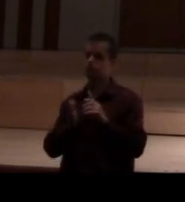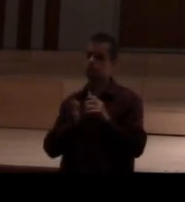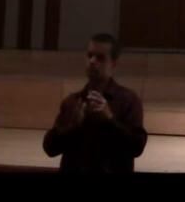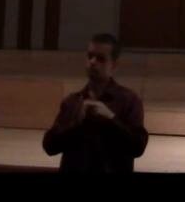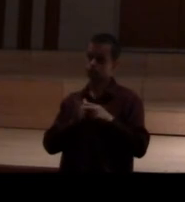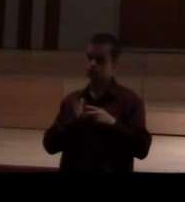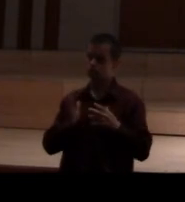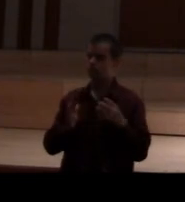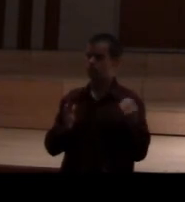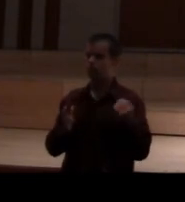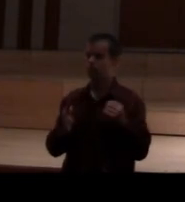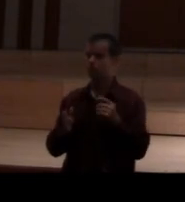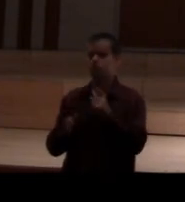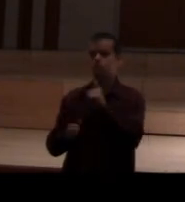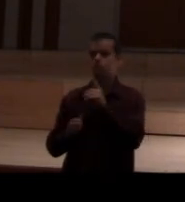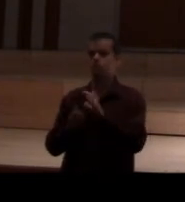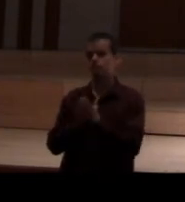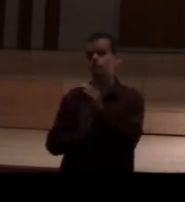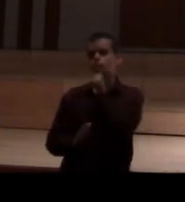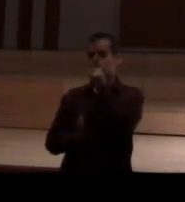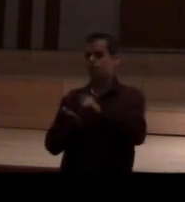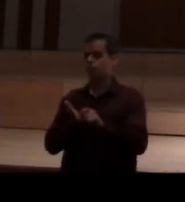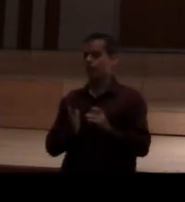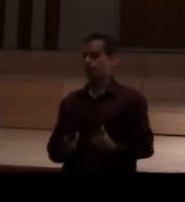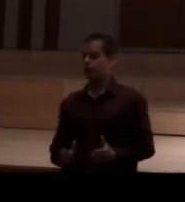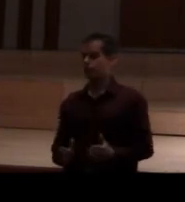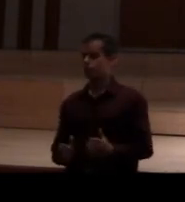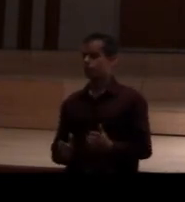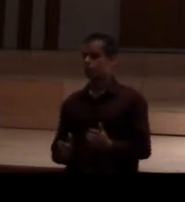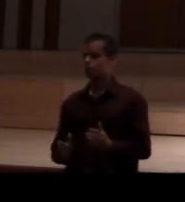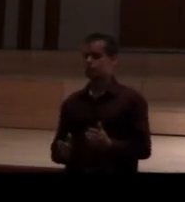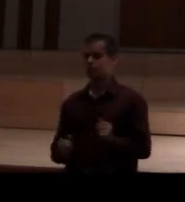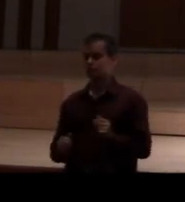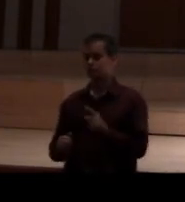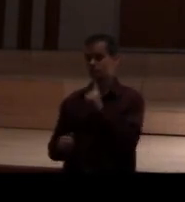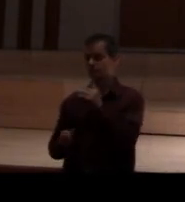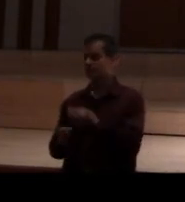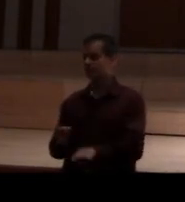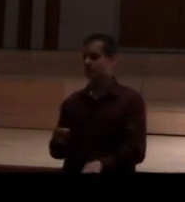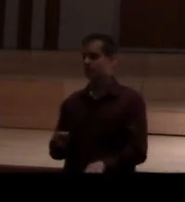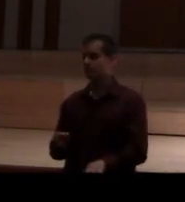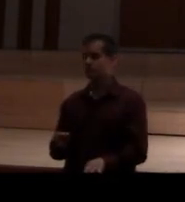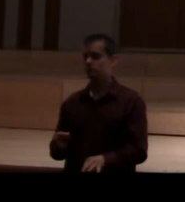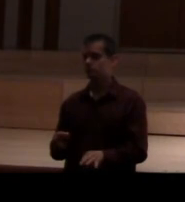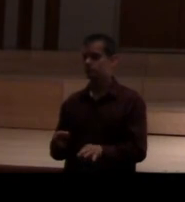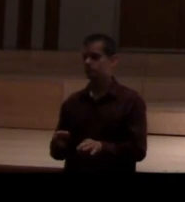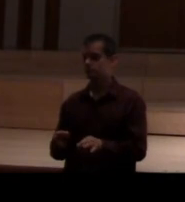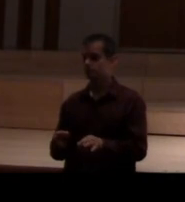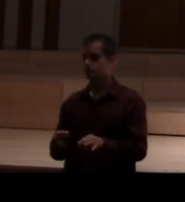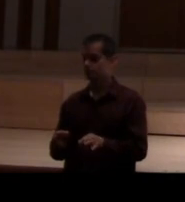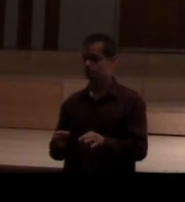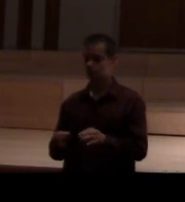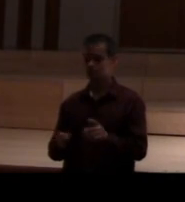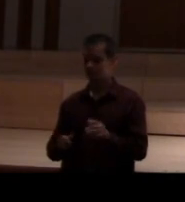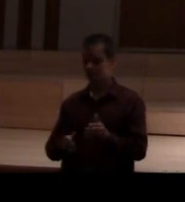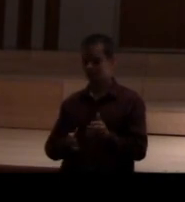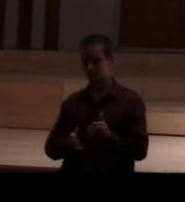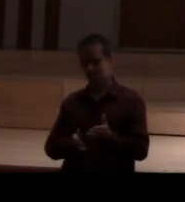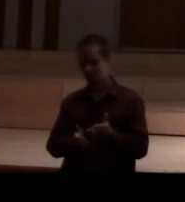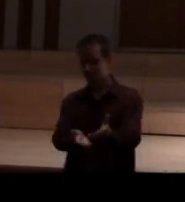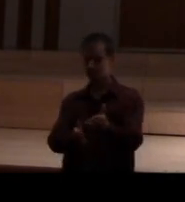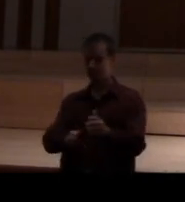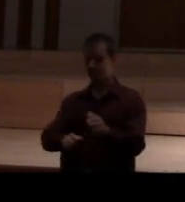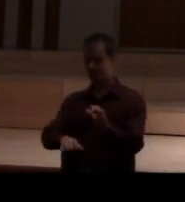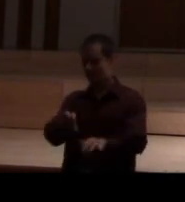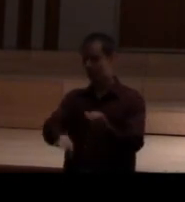things that are really important, but being a real writer can be as simple as just setting pen to paper or fingers to a keyboard and taking the